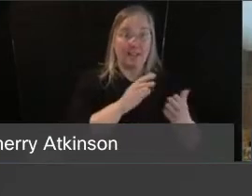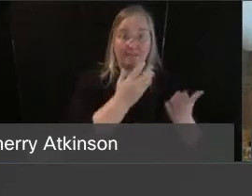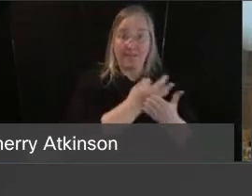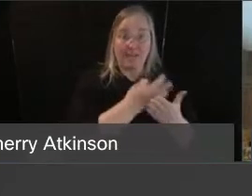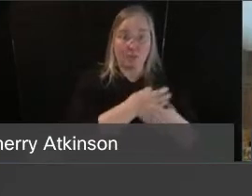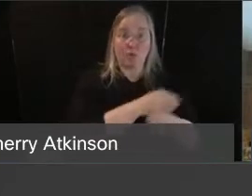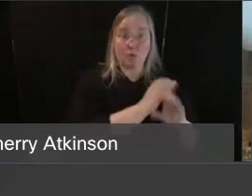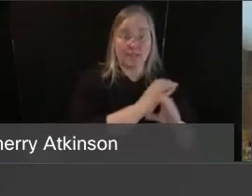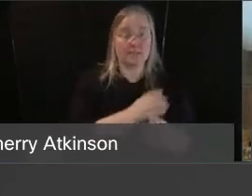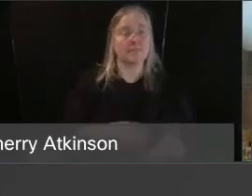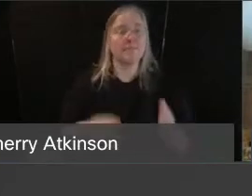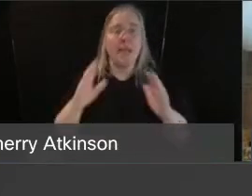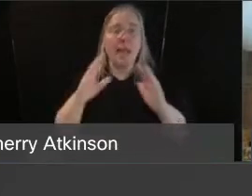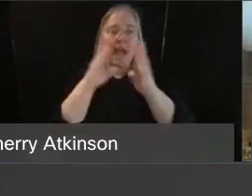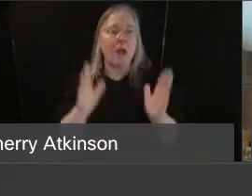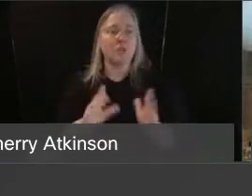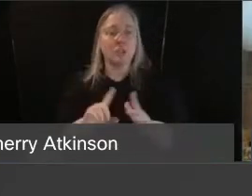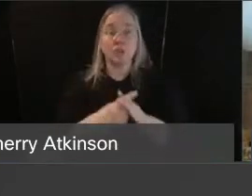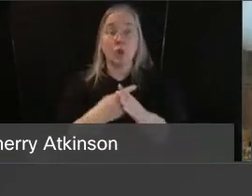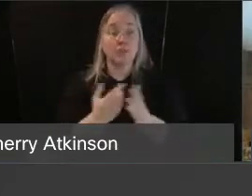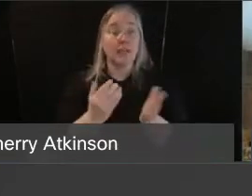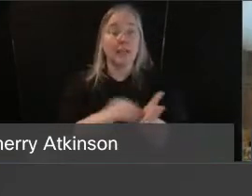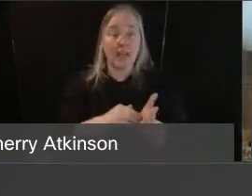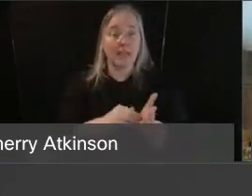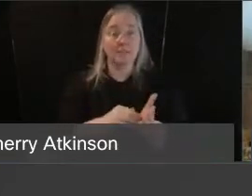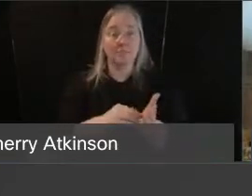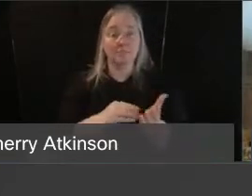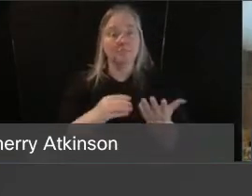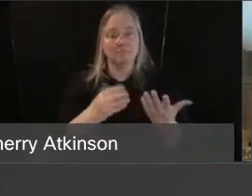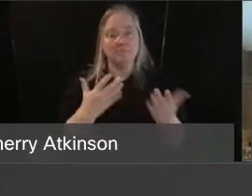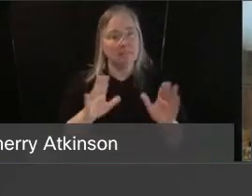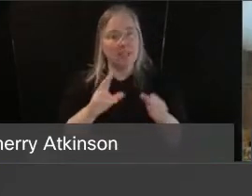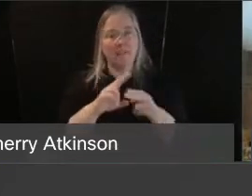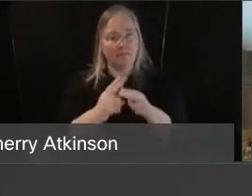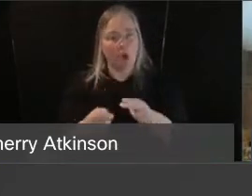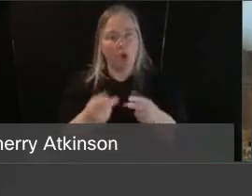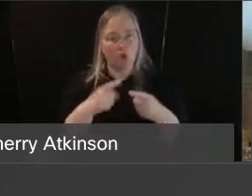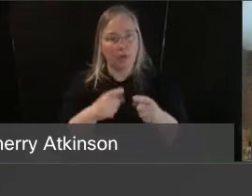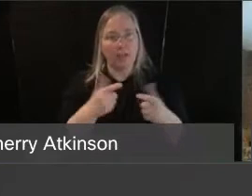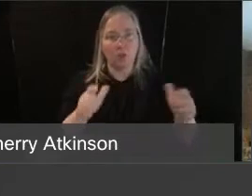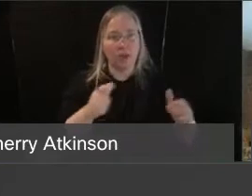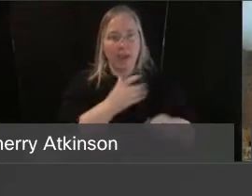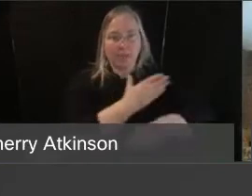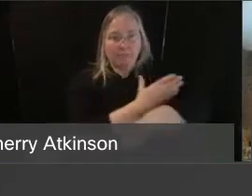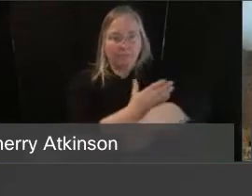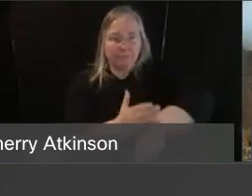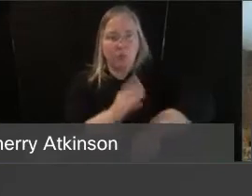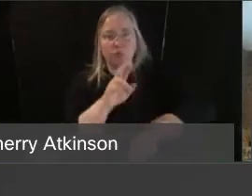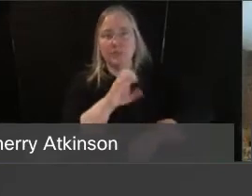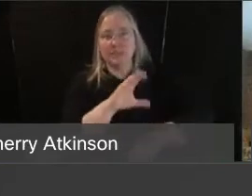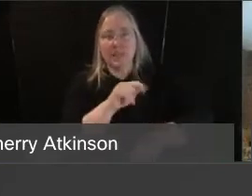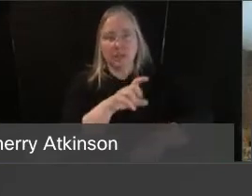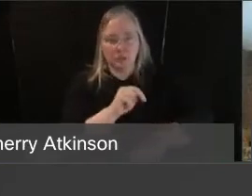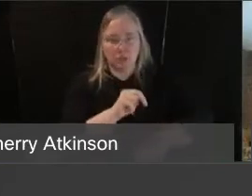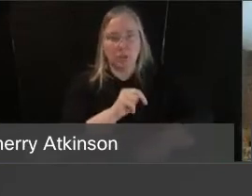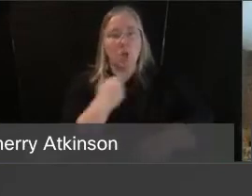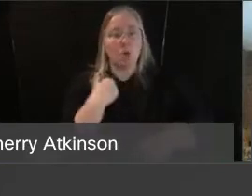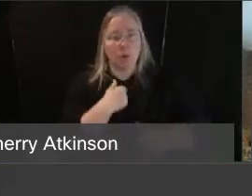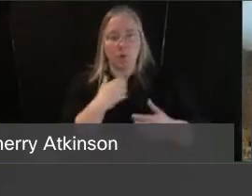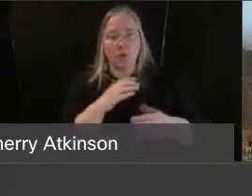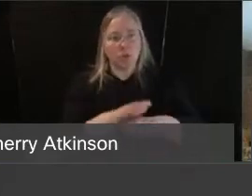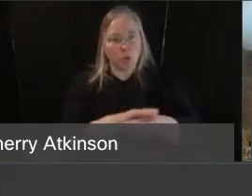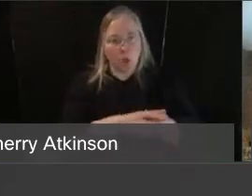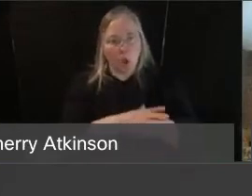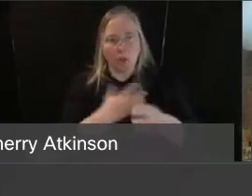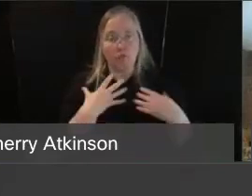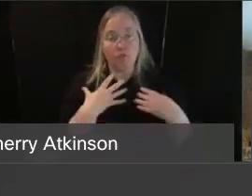Housing starts, again, did fall during the Great Recession. We're slowly recovering, and